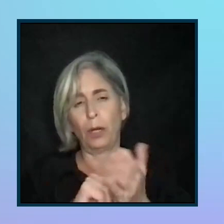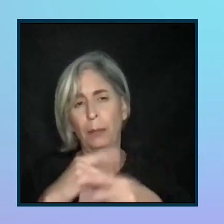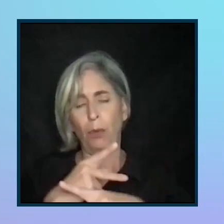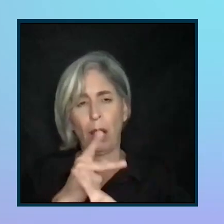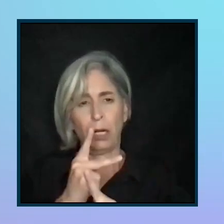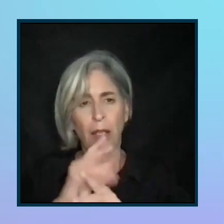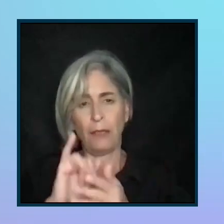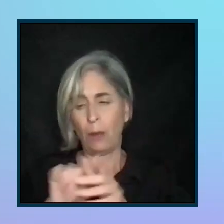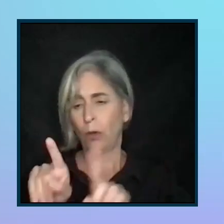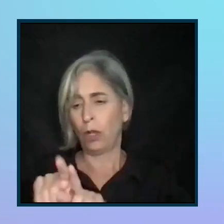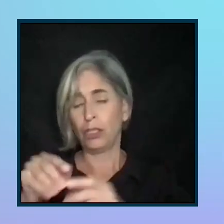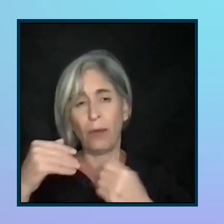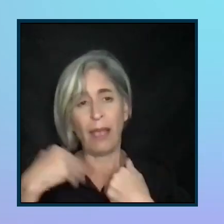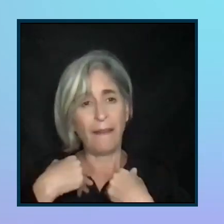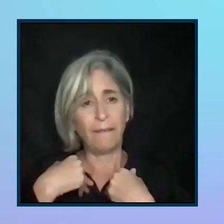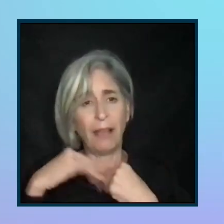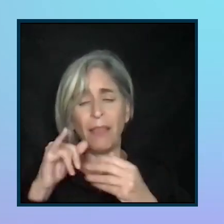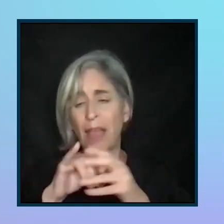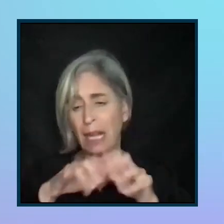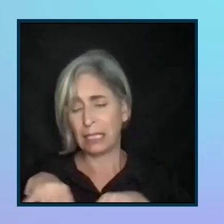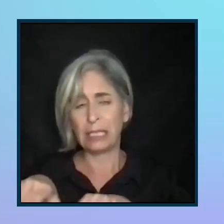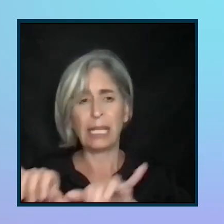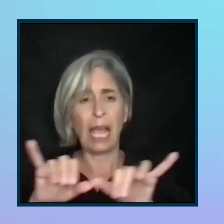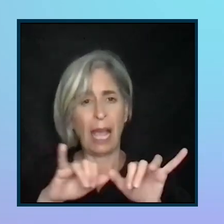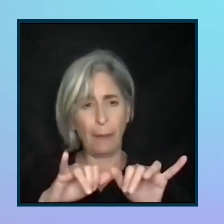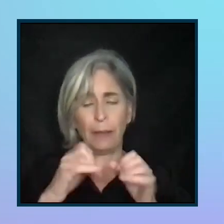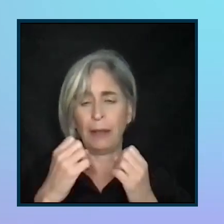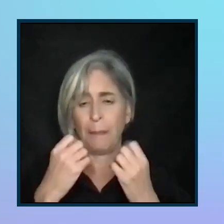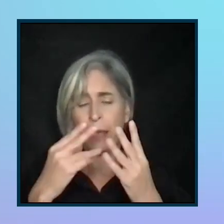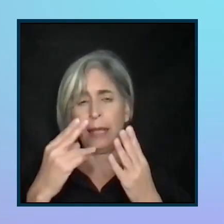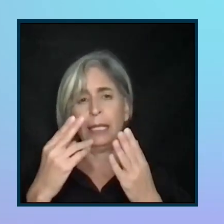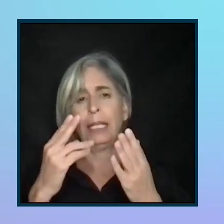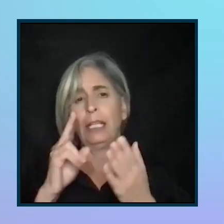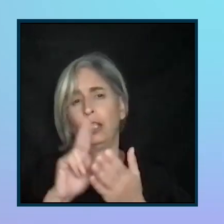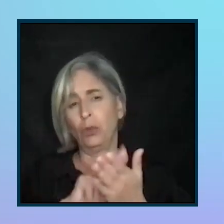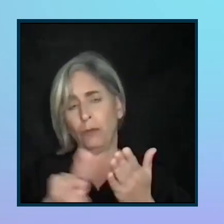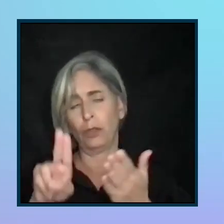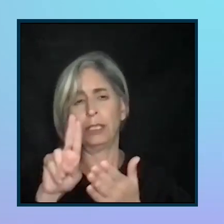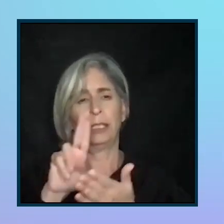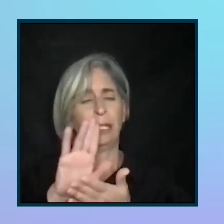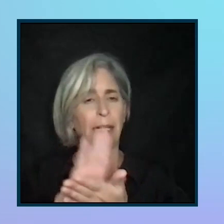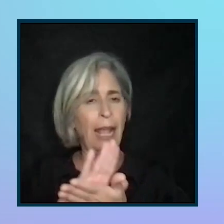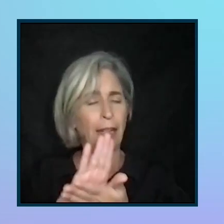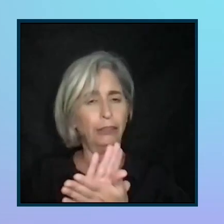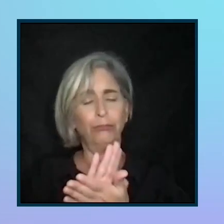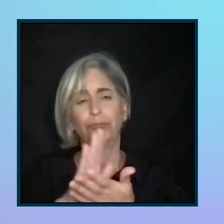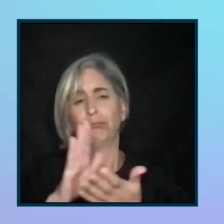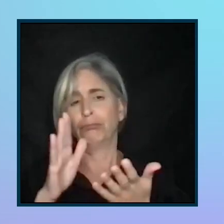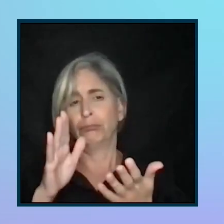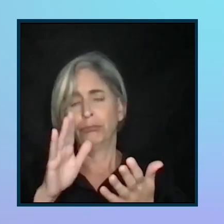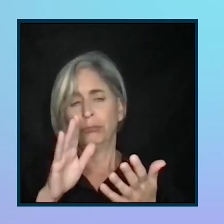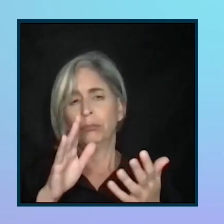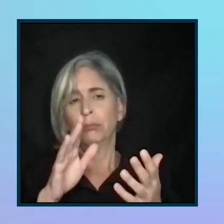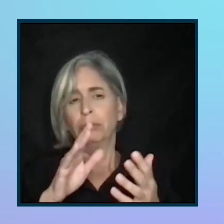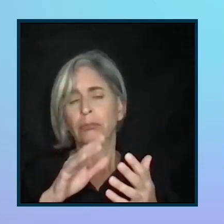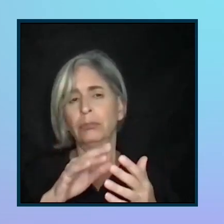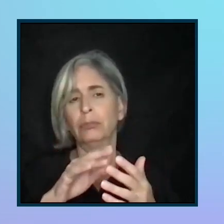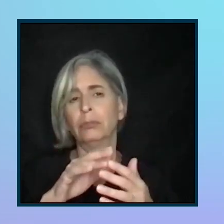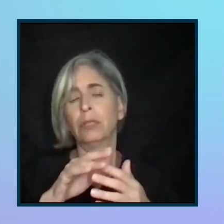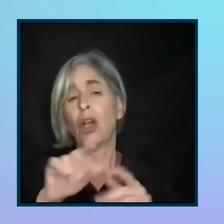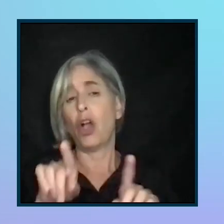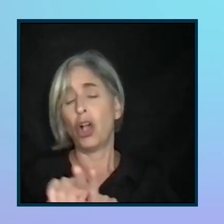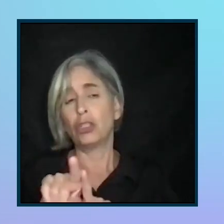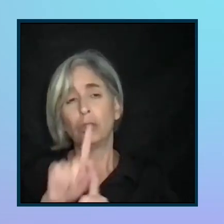would also have. That's quite common in many university or academic settings. So ensuring that we have